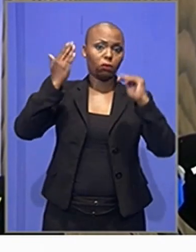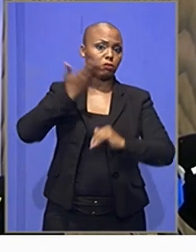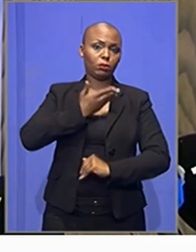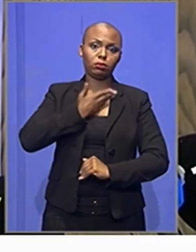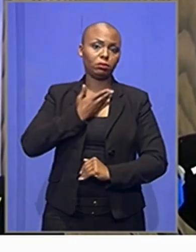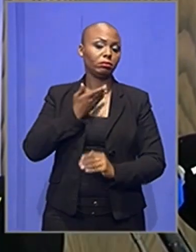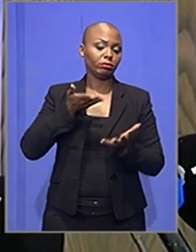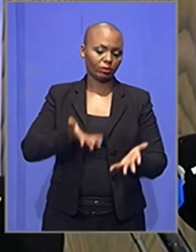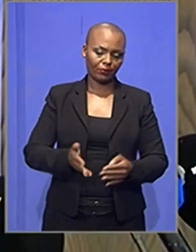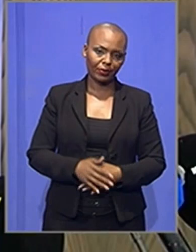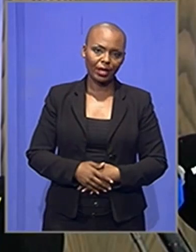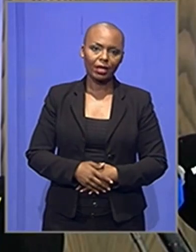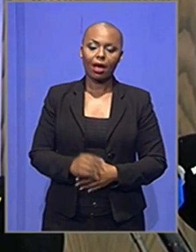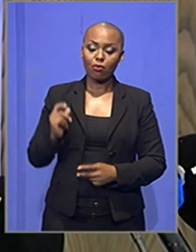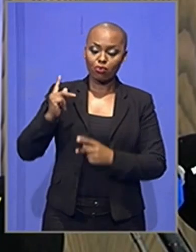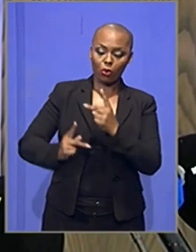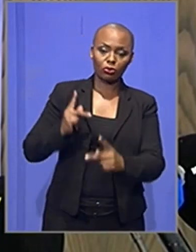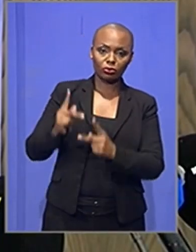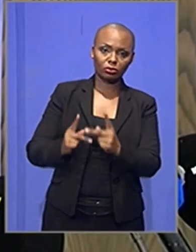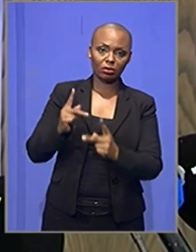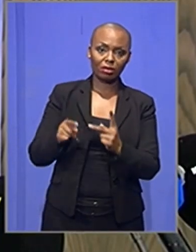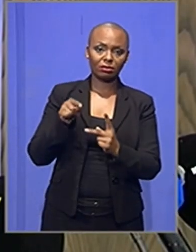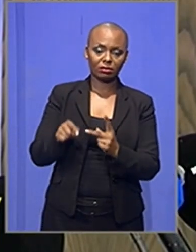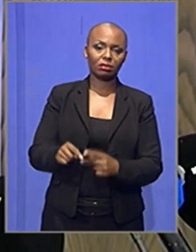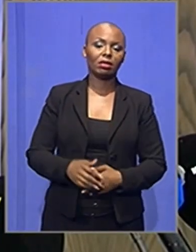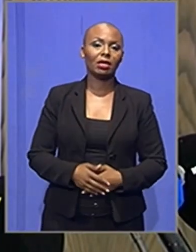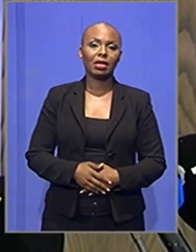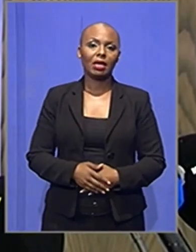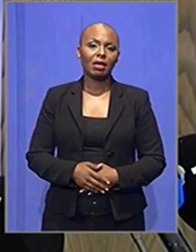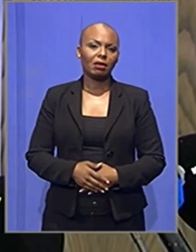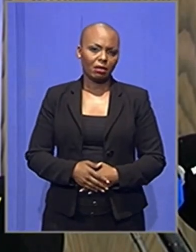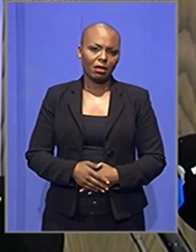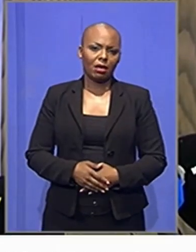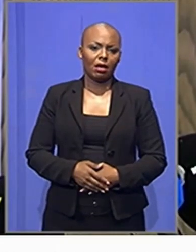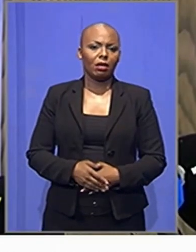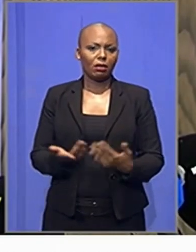the uniqueness of the process, which was also unprecedented